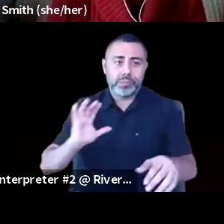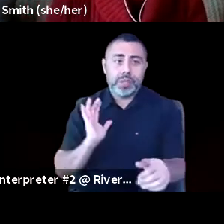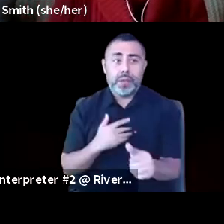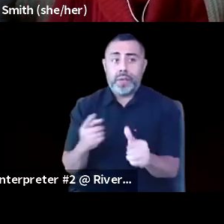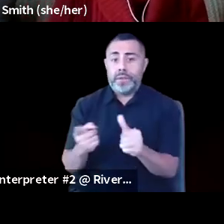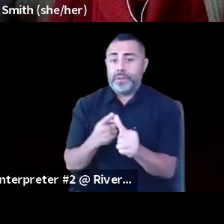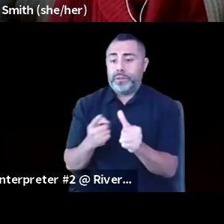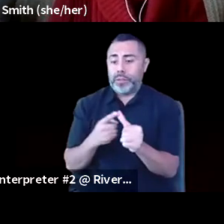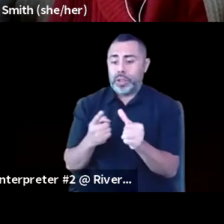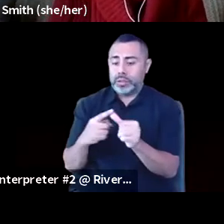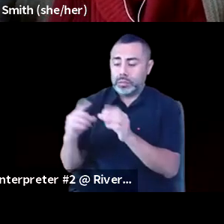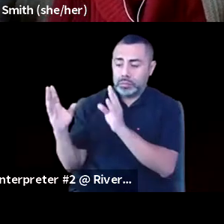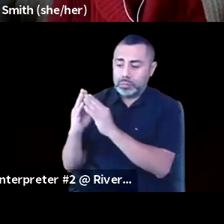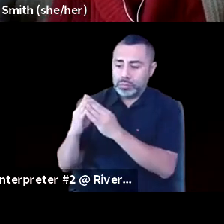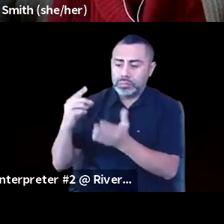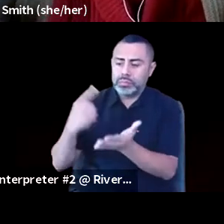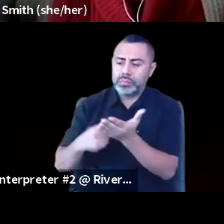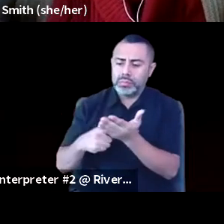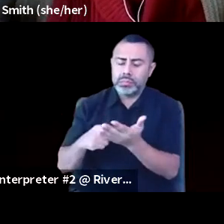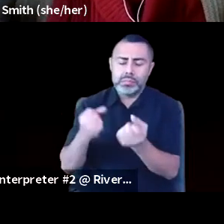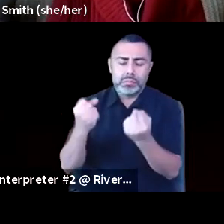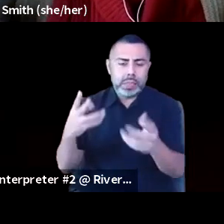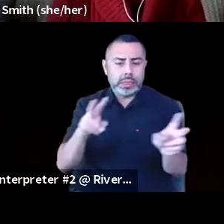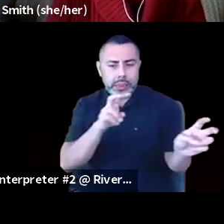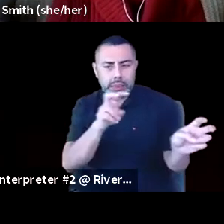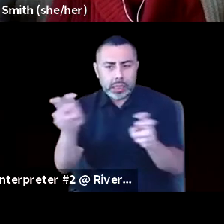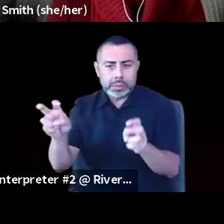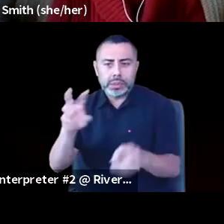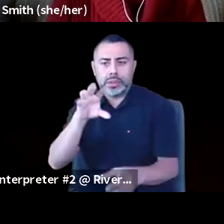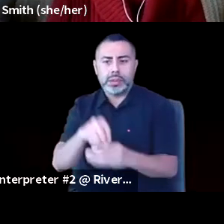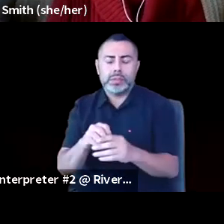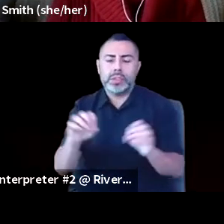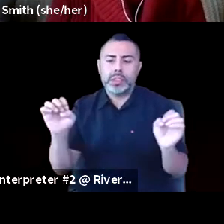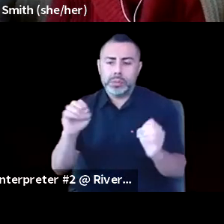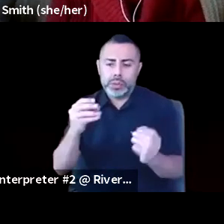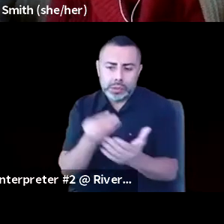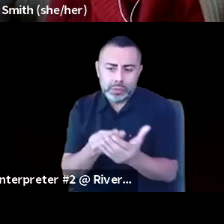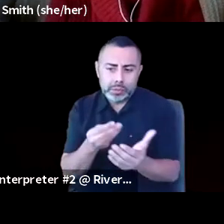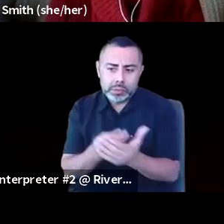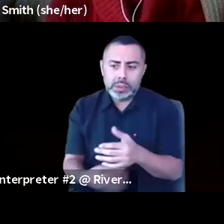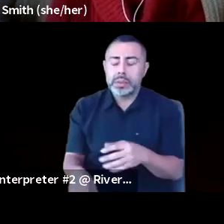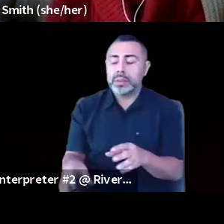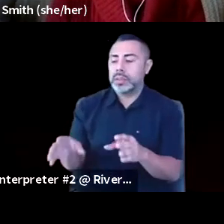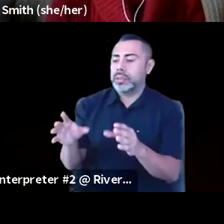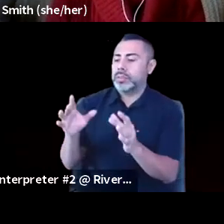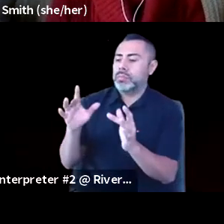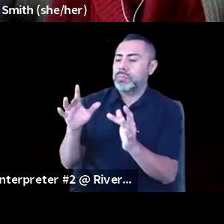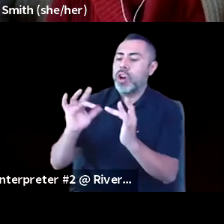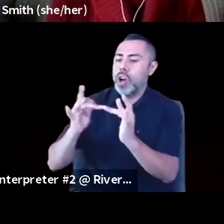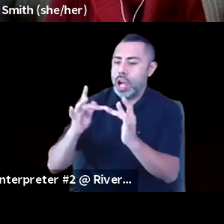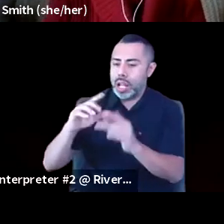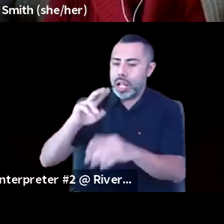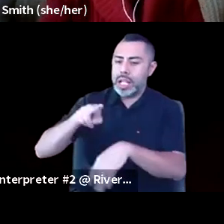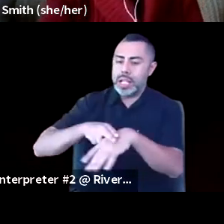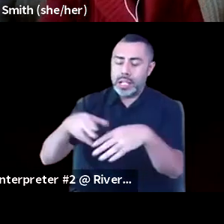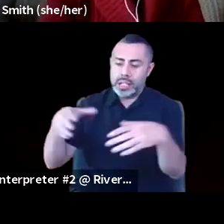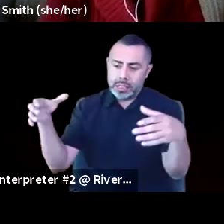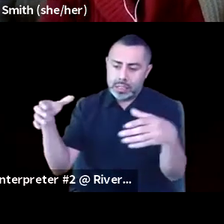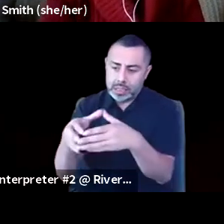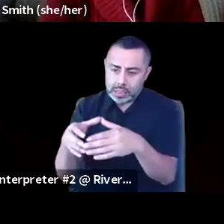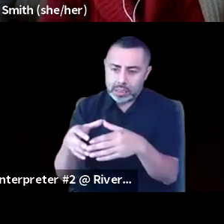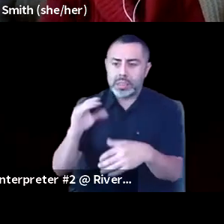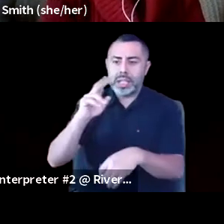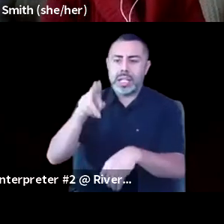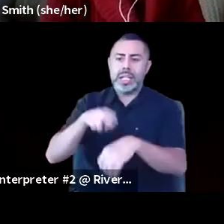included emergency funding, legal support, online gathering strategies, and national advocacy. You can see that at HowlRound.com. And